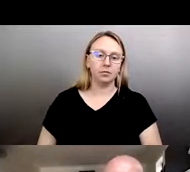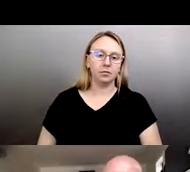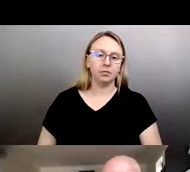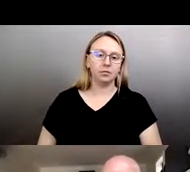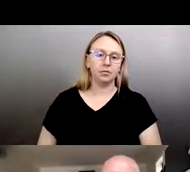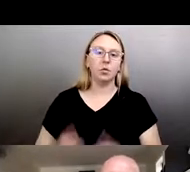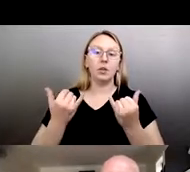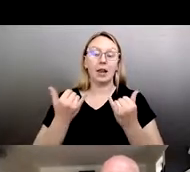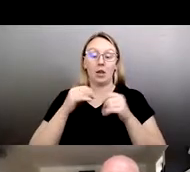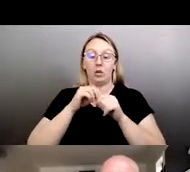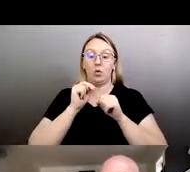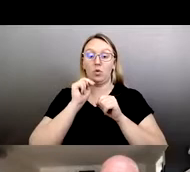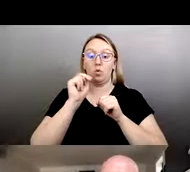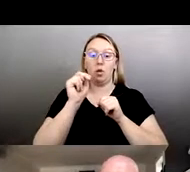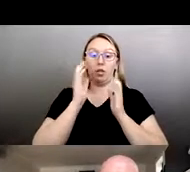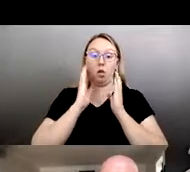entering the living room.